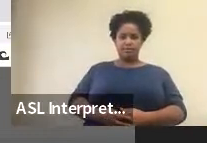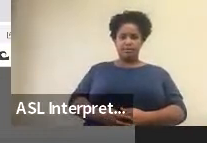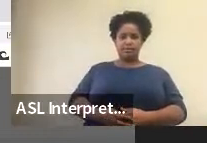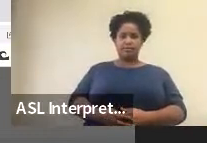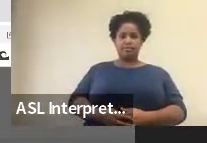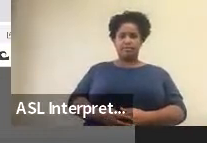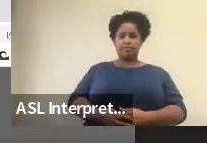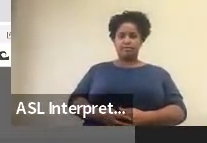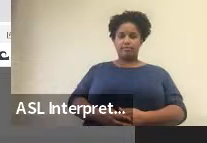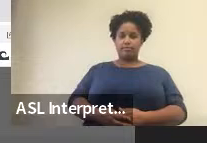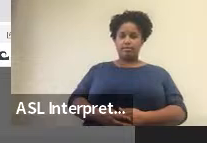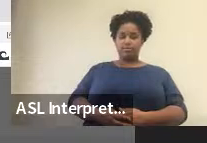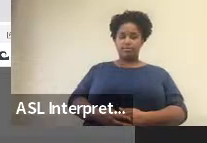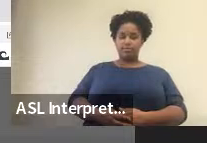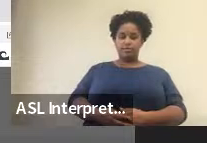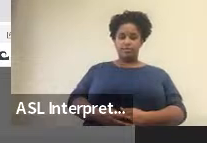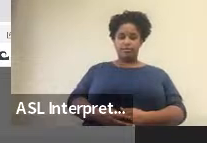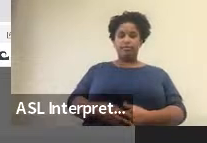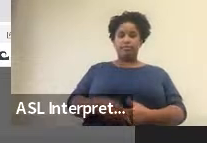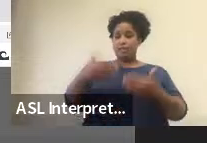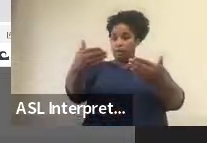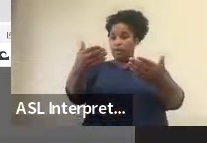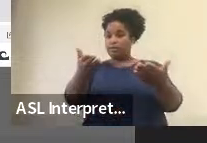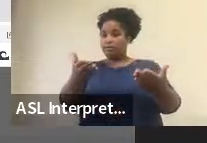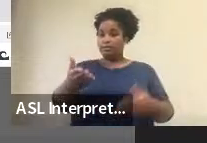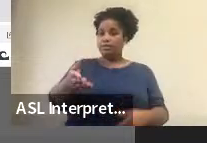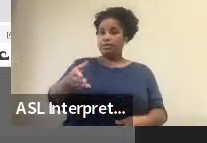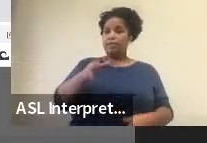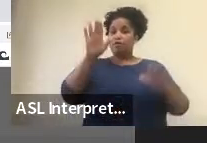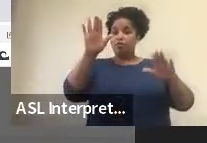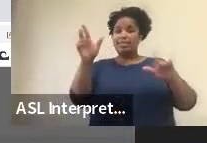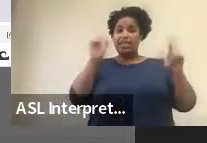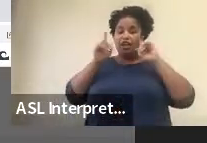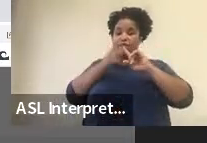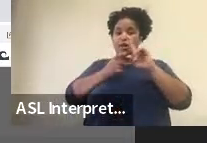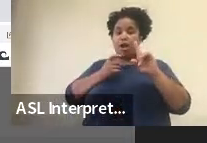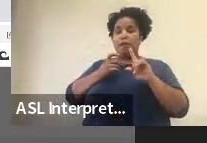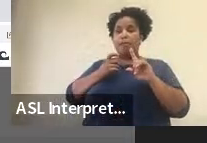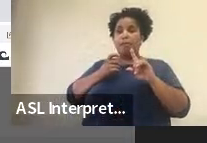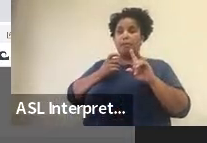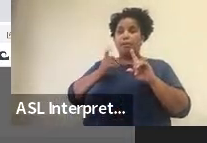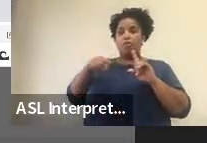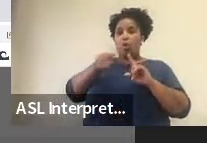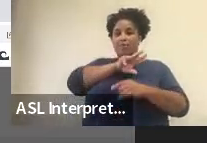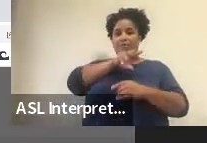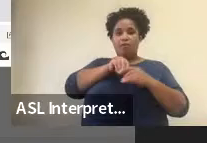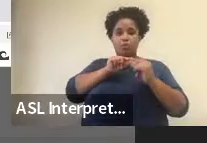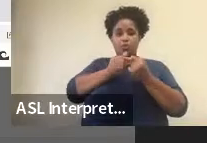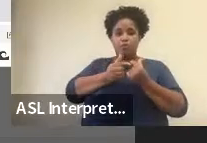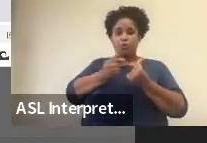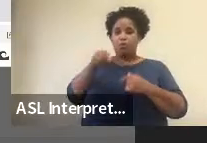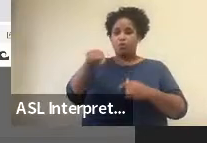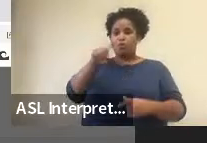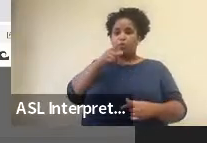It would be great. Go ahead. Oh, I was going to say, it would be great to hear from some those in the group that haven't